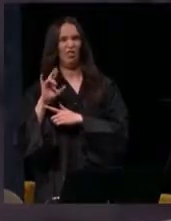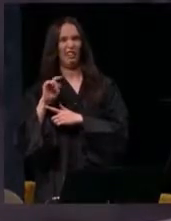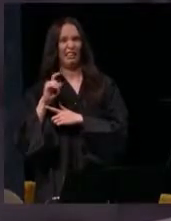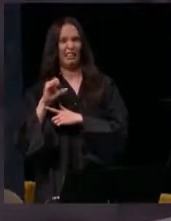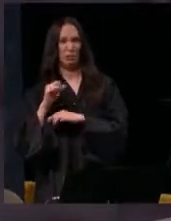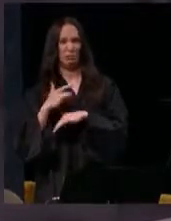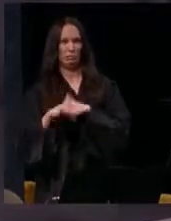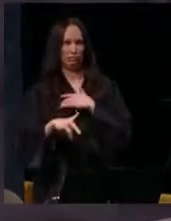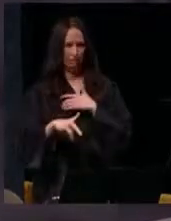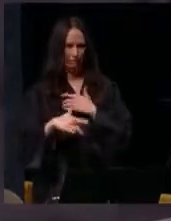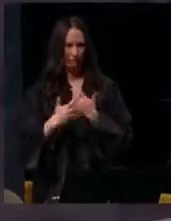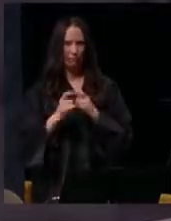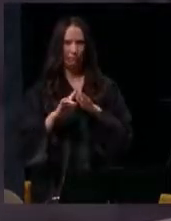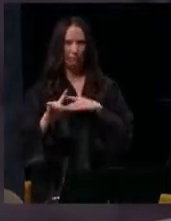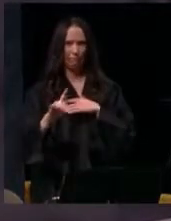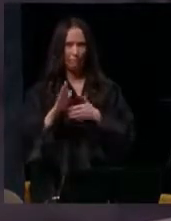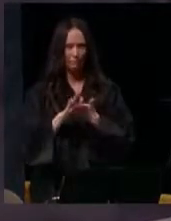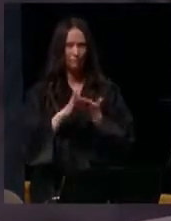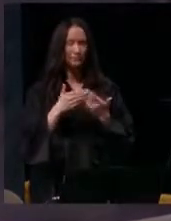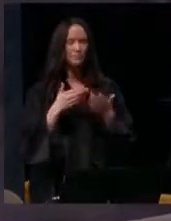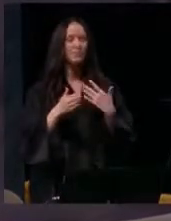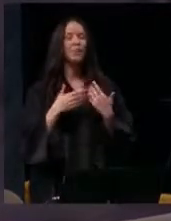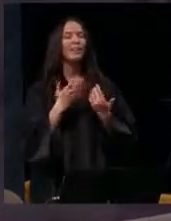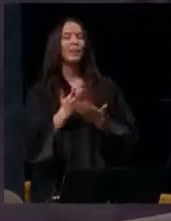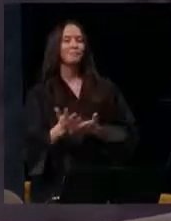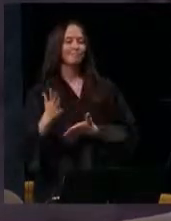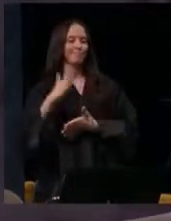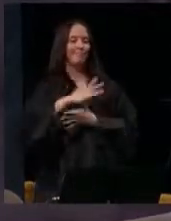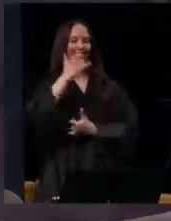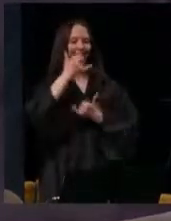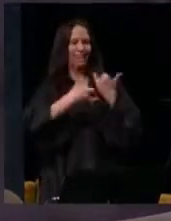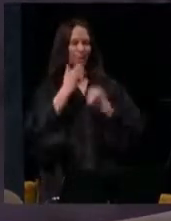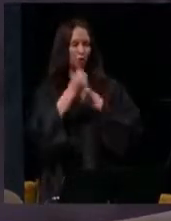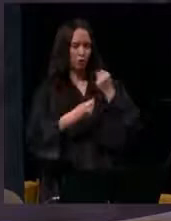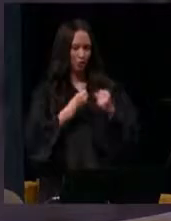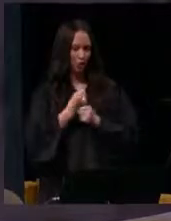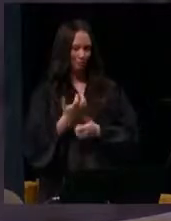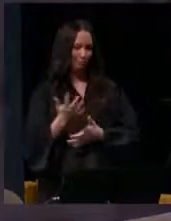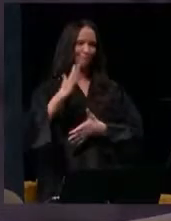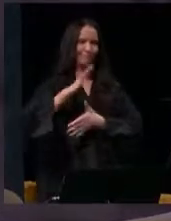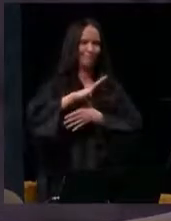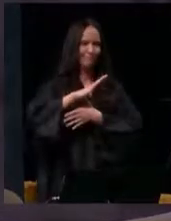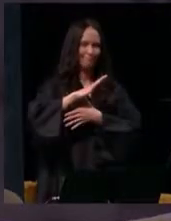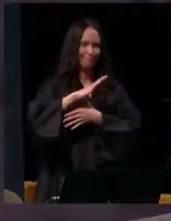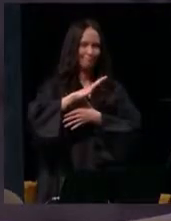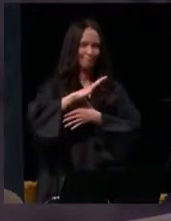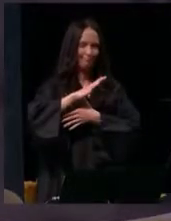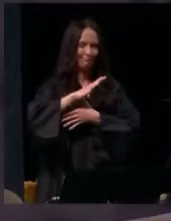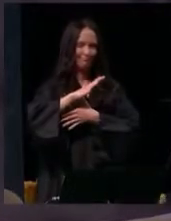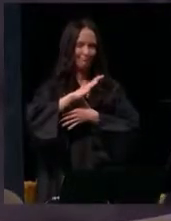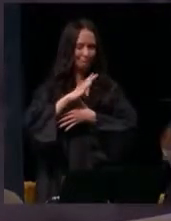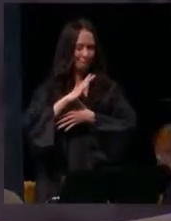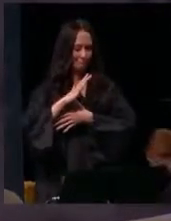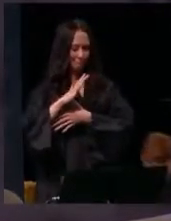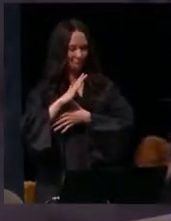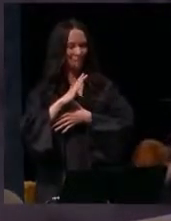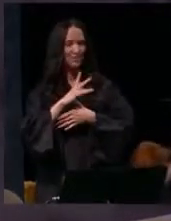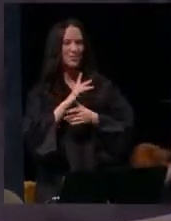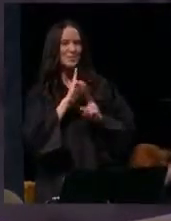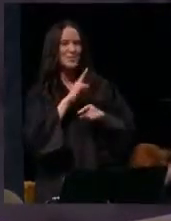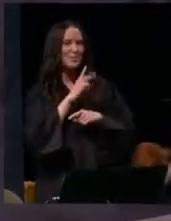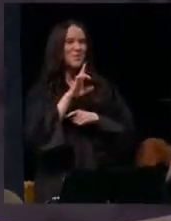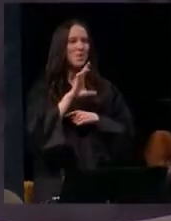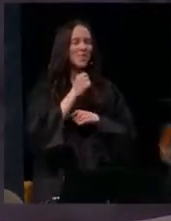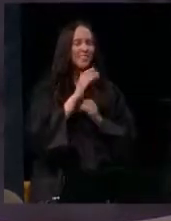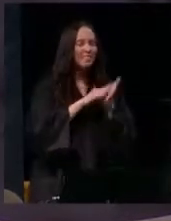expected. Finally, we entered our last year here, our senior year. We painted our homecoming vans,